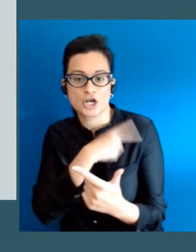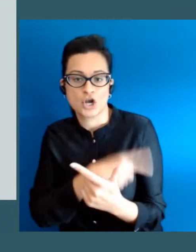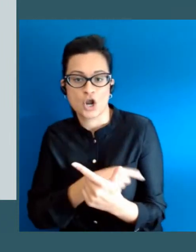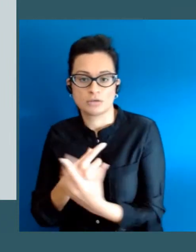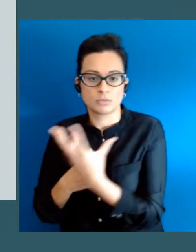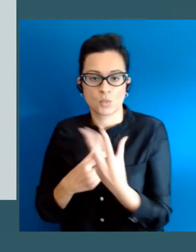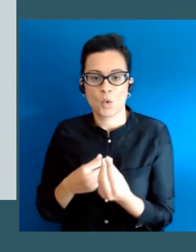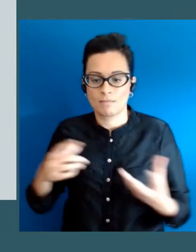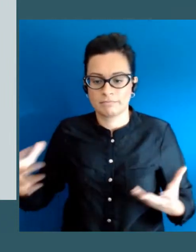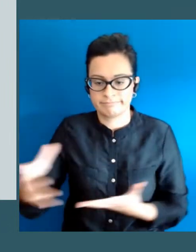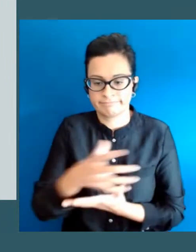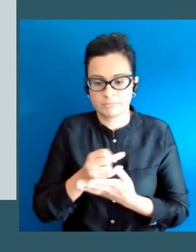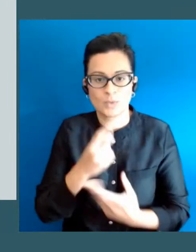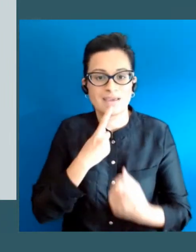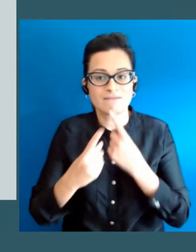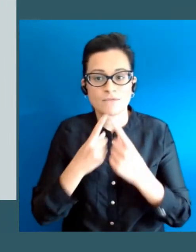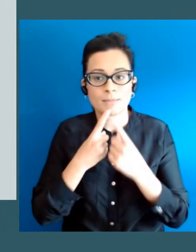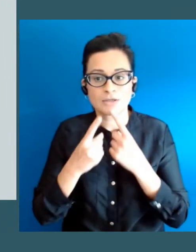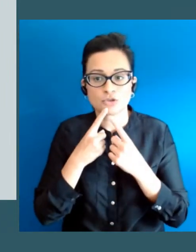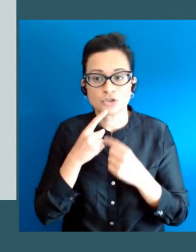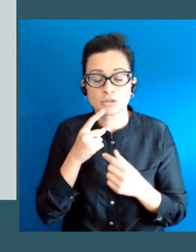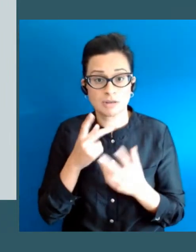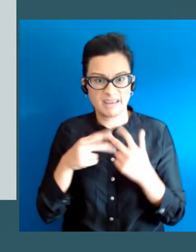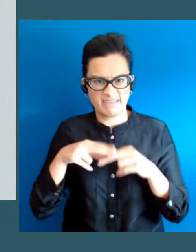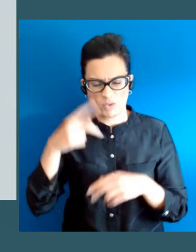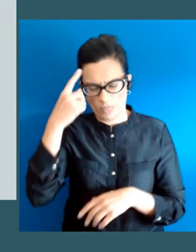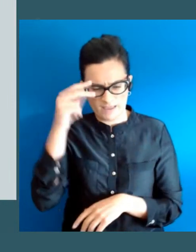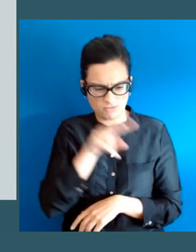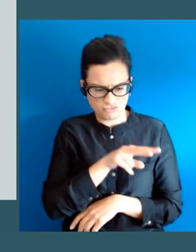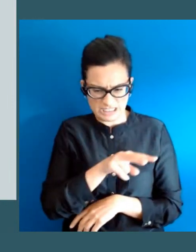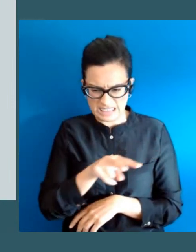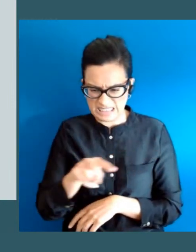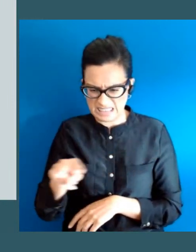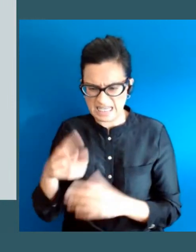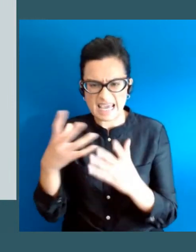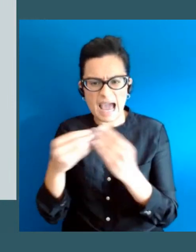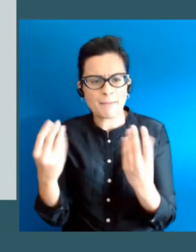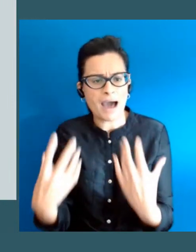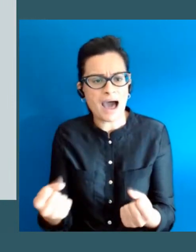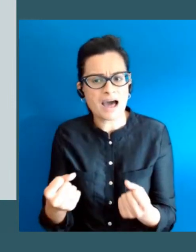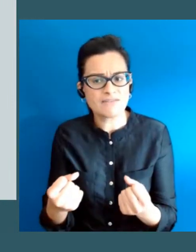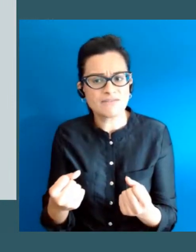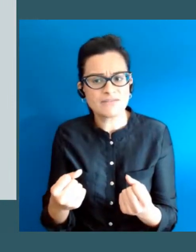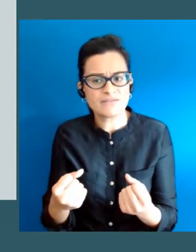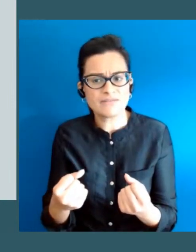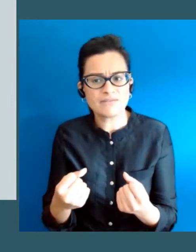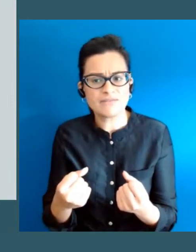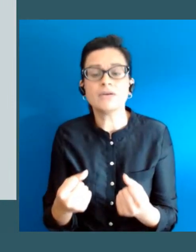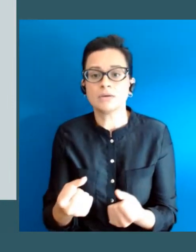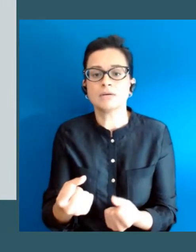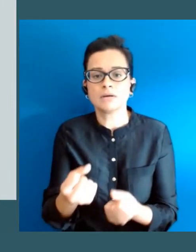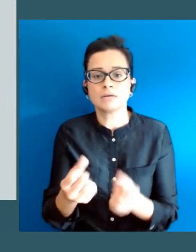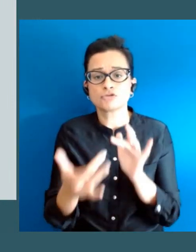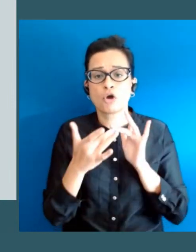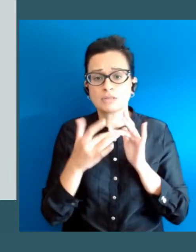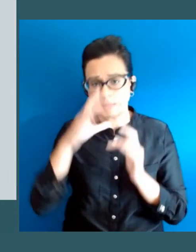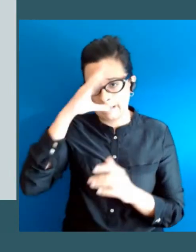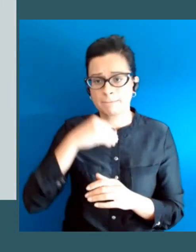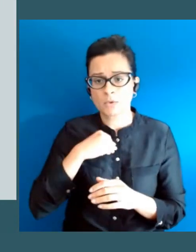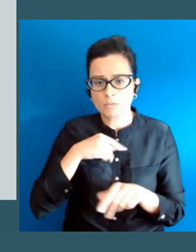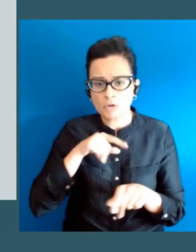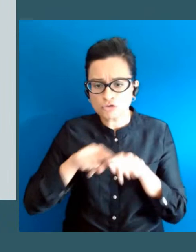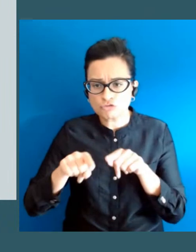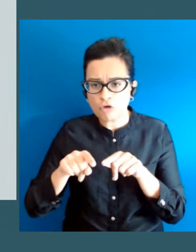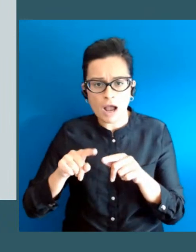but if there are gaps in our information or resources, then get in contact with us and we can try and address that